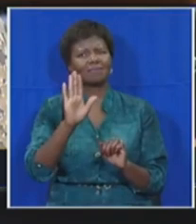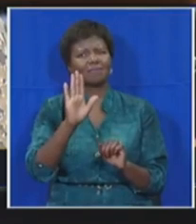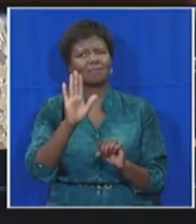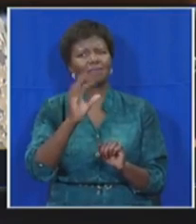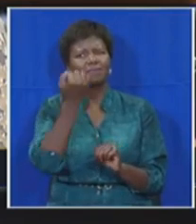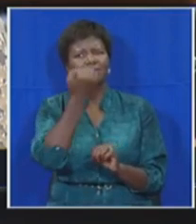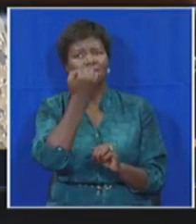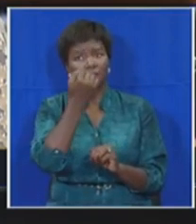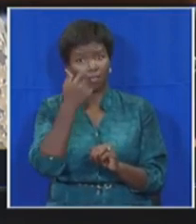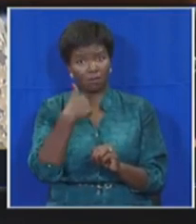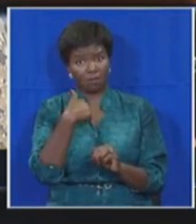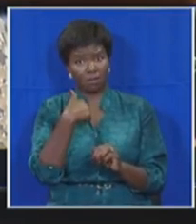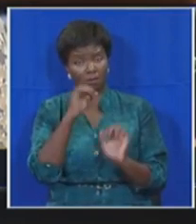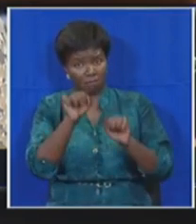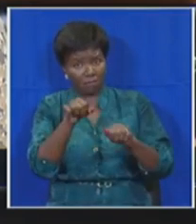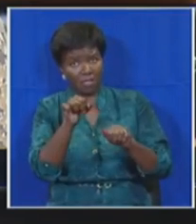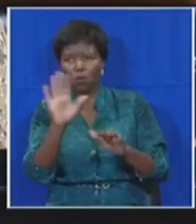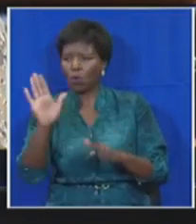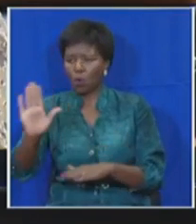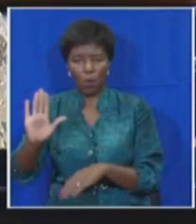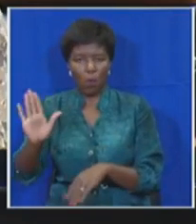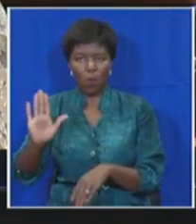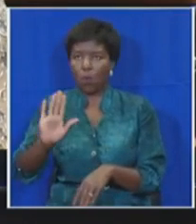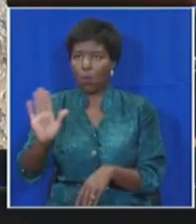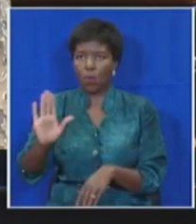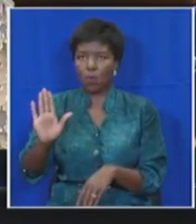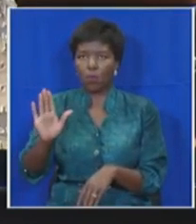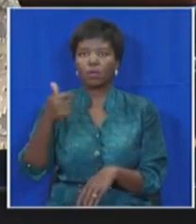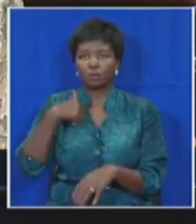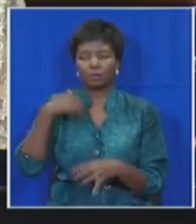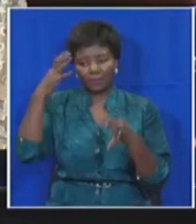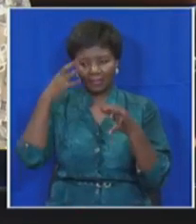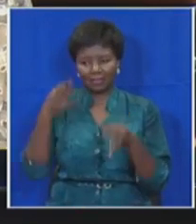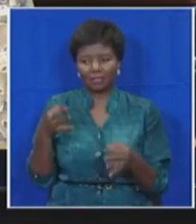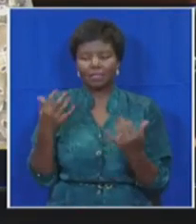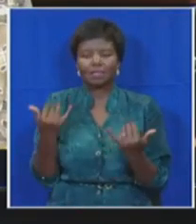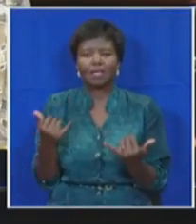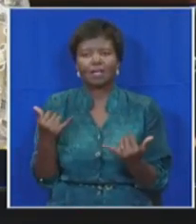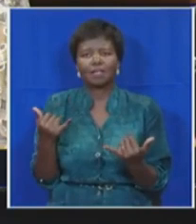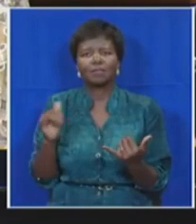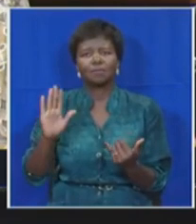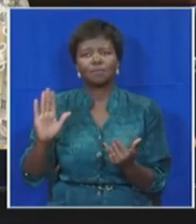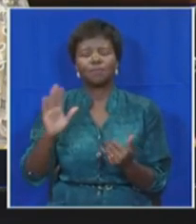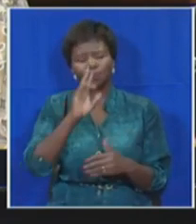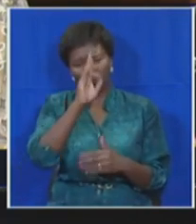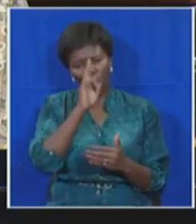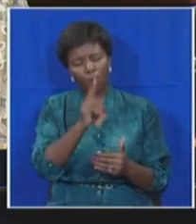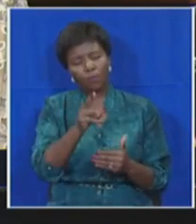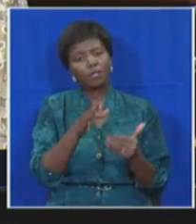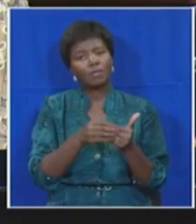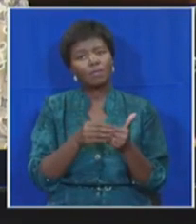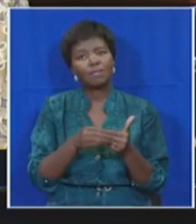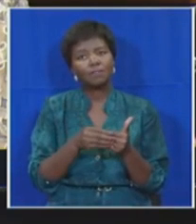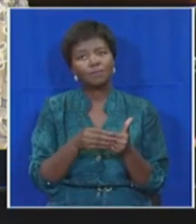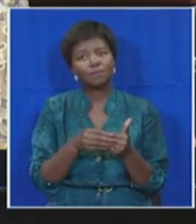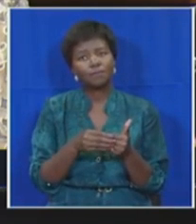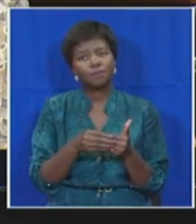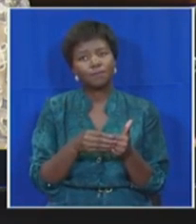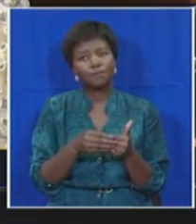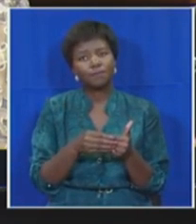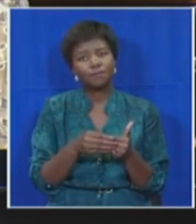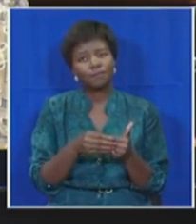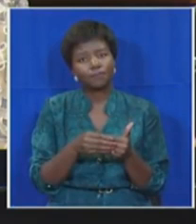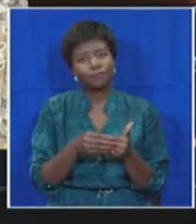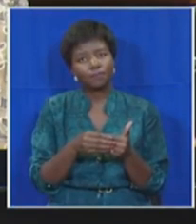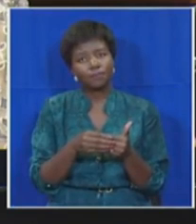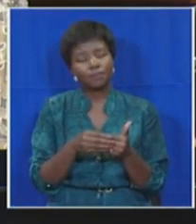Should I go ahead? No, sir. I am going to rule. Honourable members, you